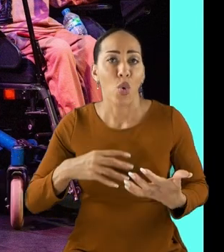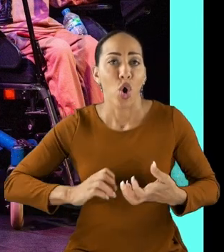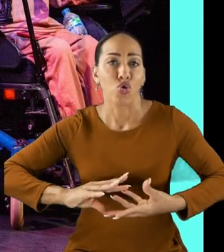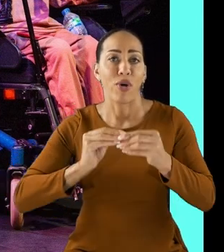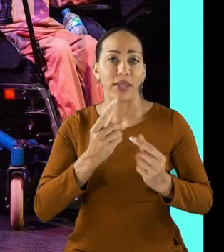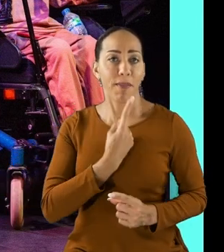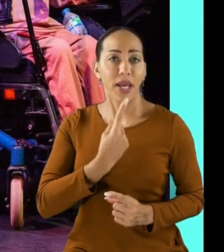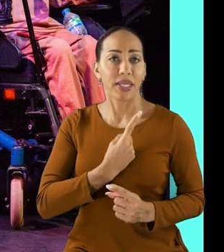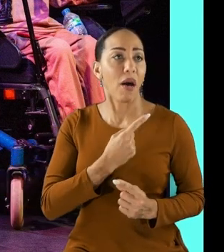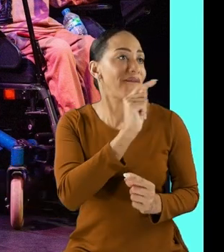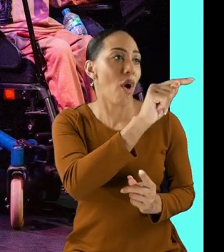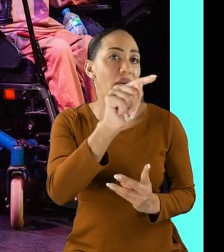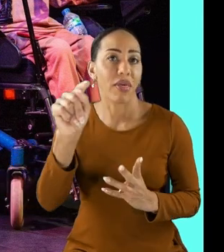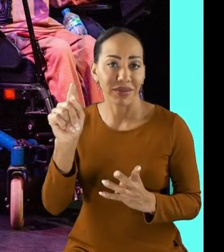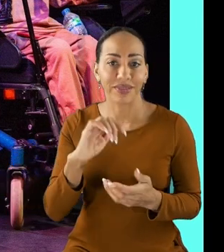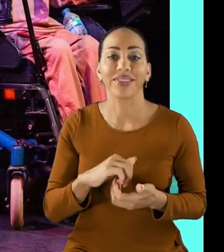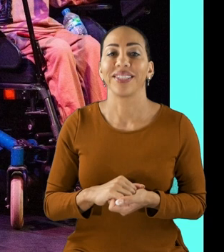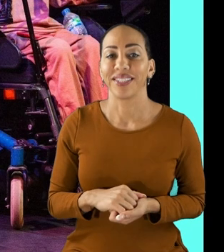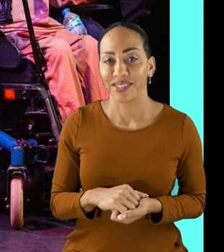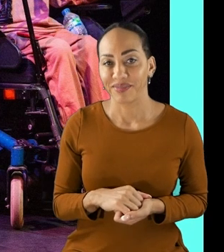Now we handle